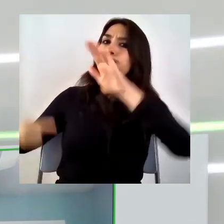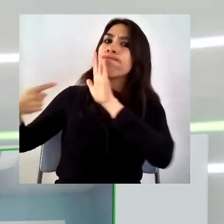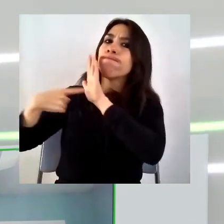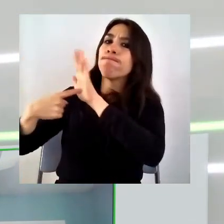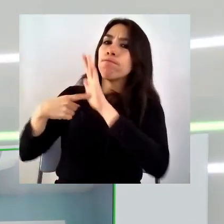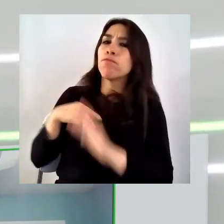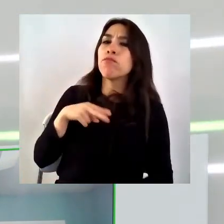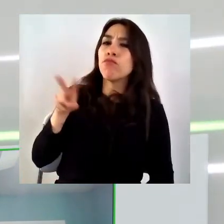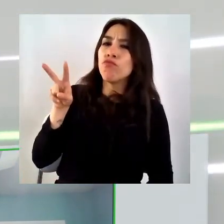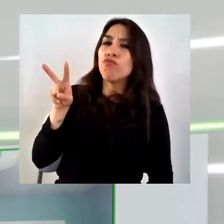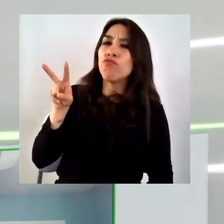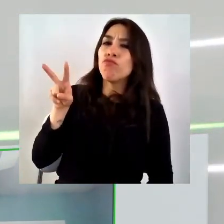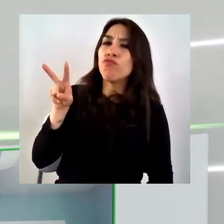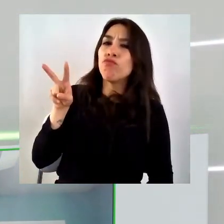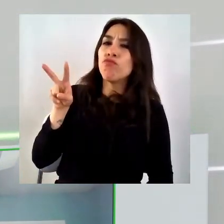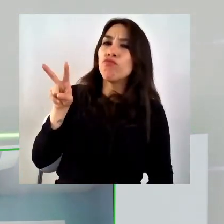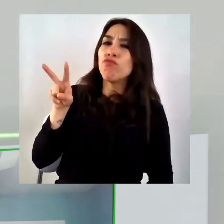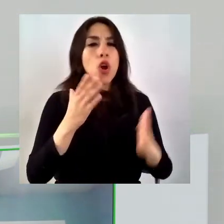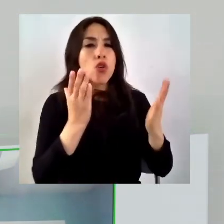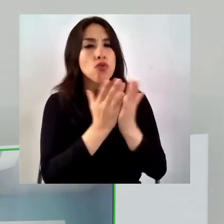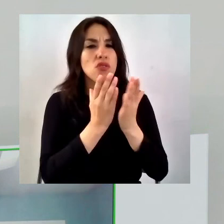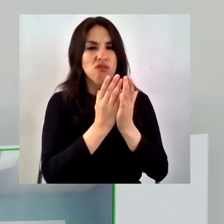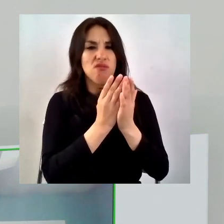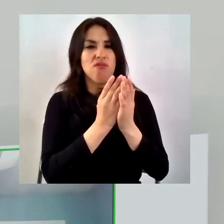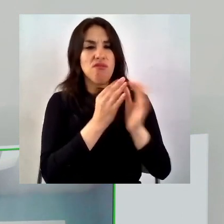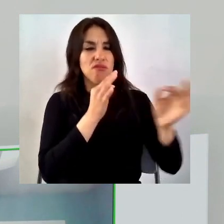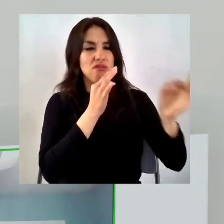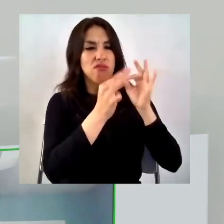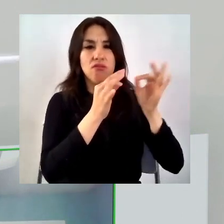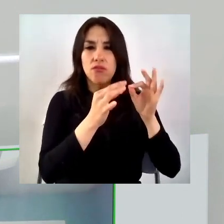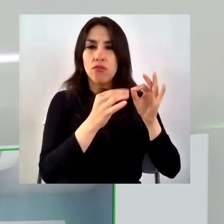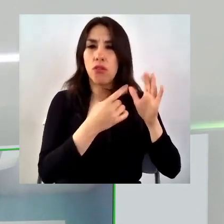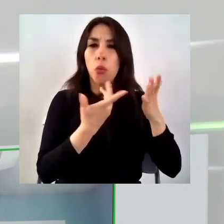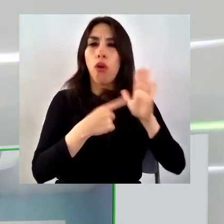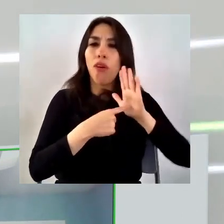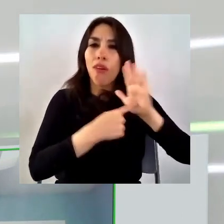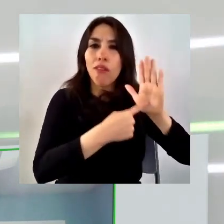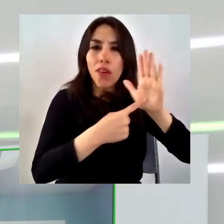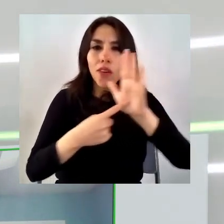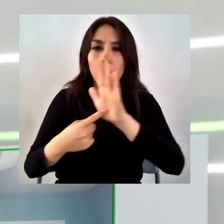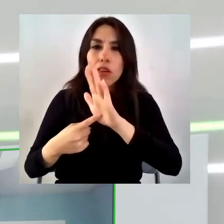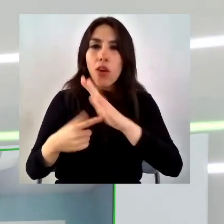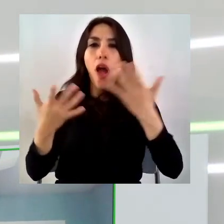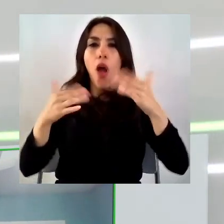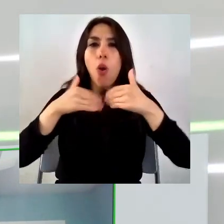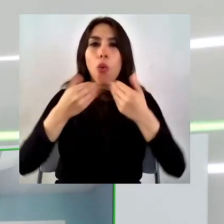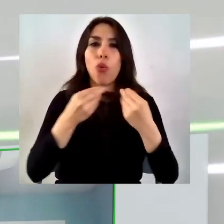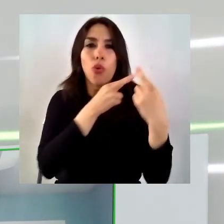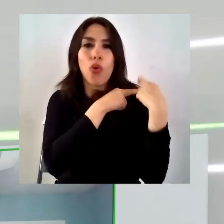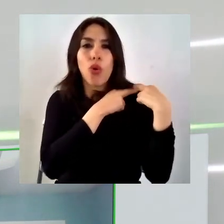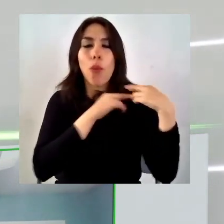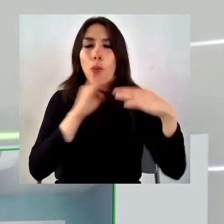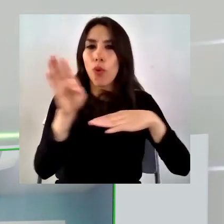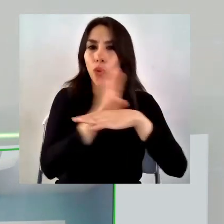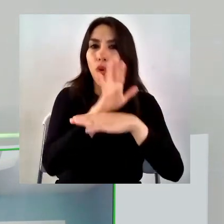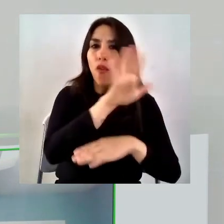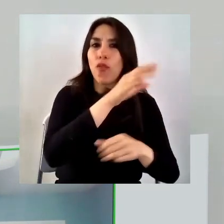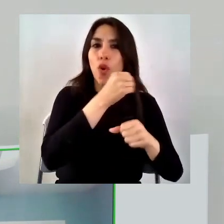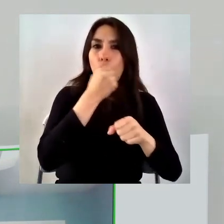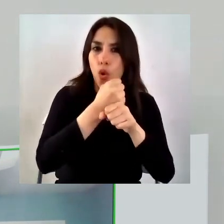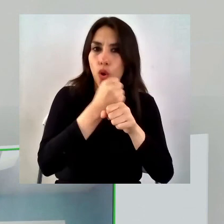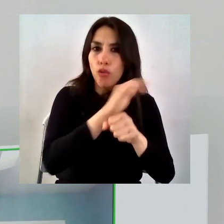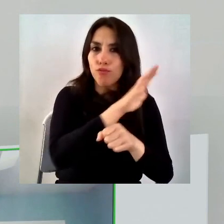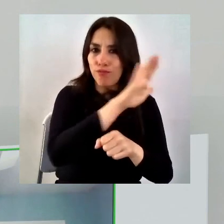employees and organizations alike, right? It illustrates what those factors are that would influence